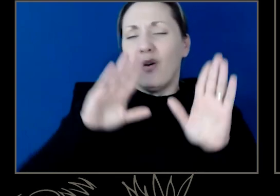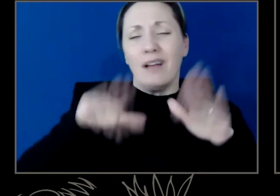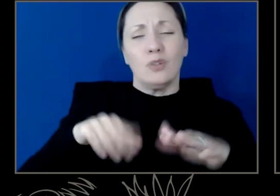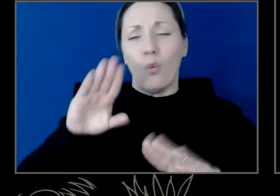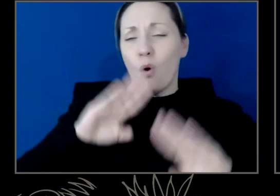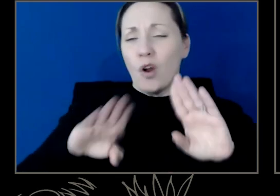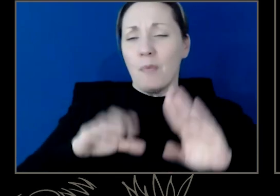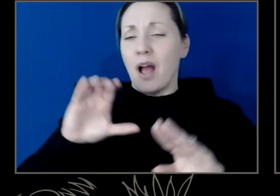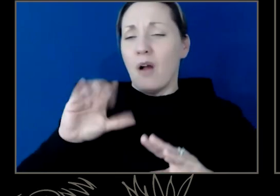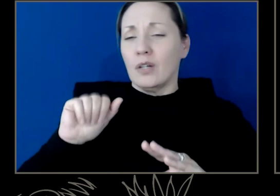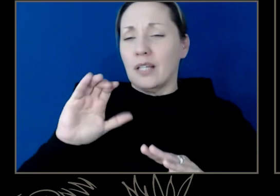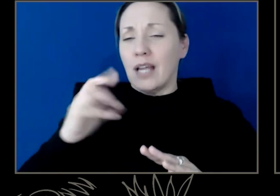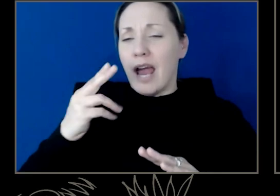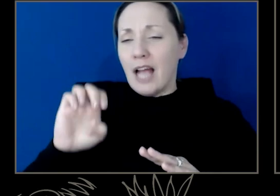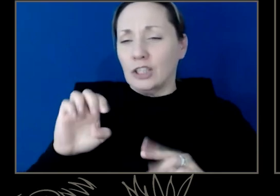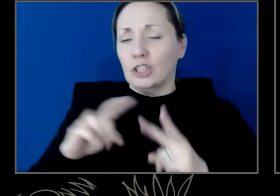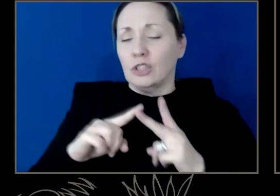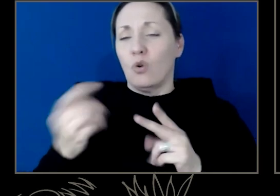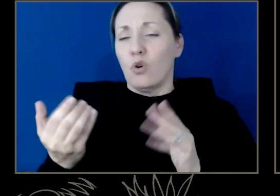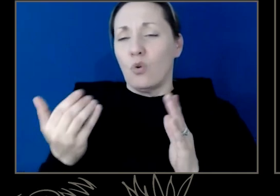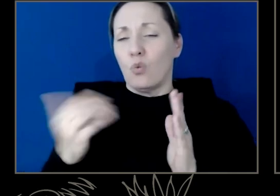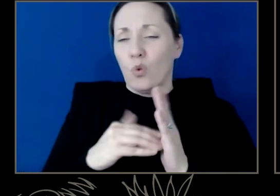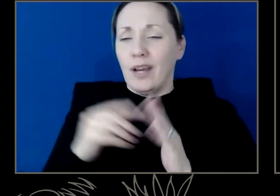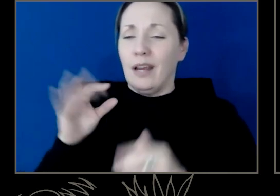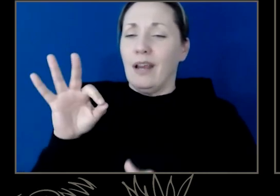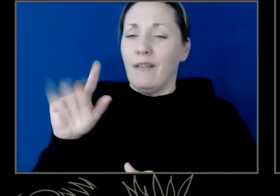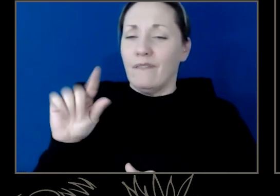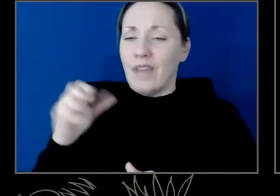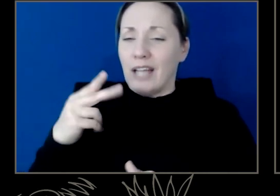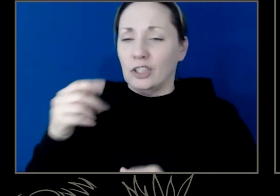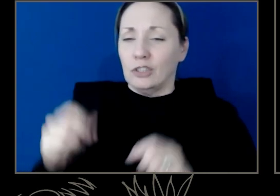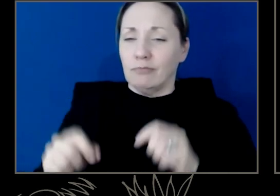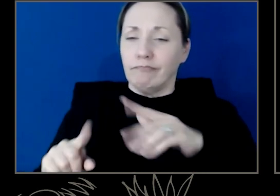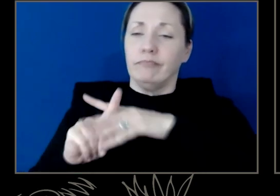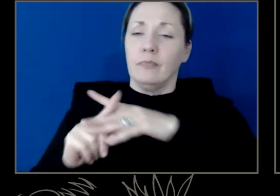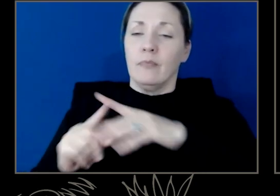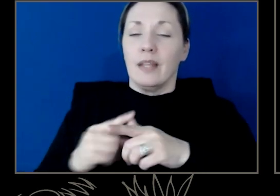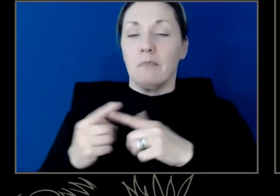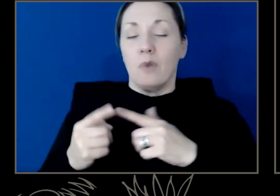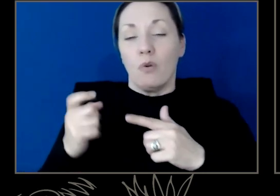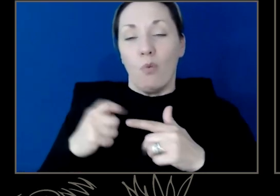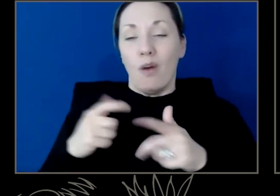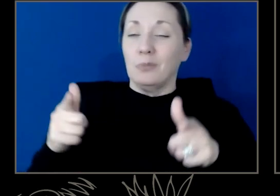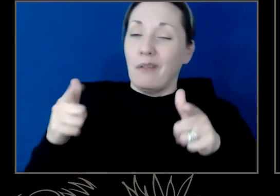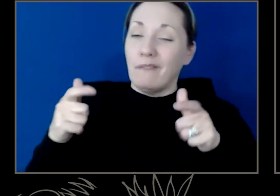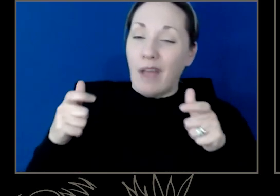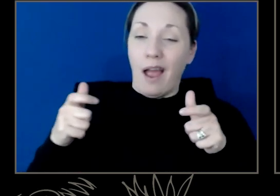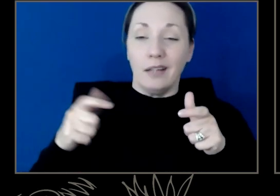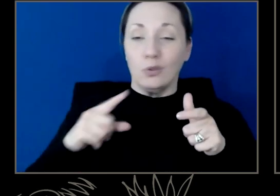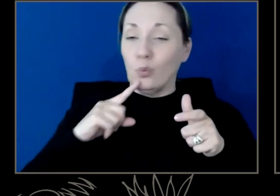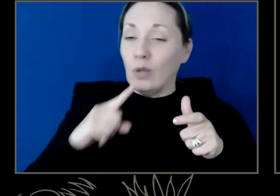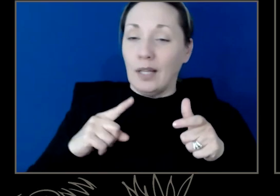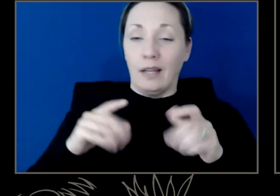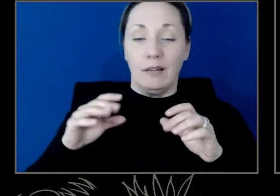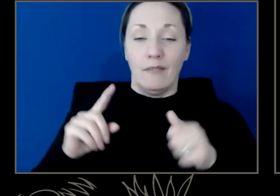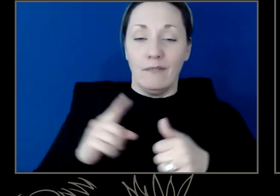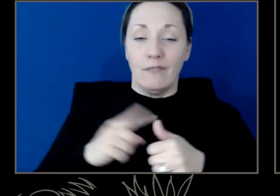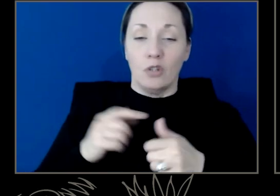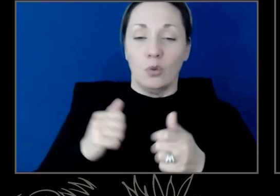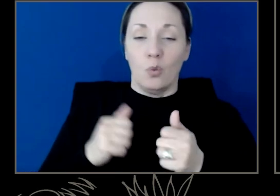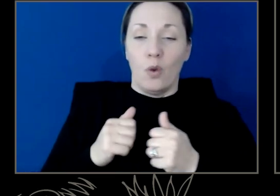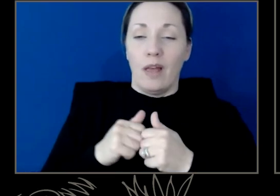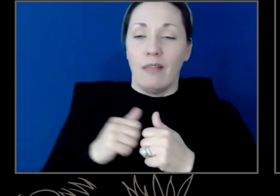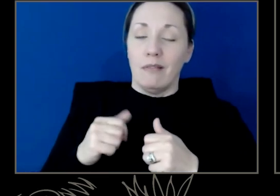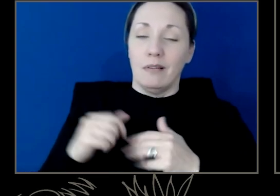or refetching. We want writes to be fast, ideally local first, with optimistic writes.